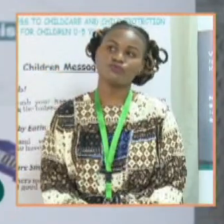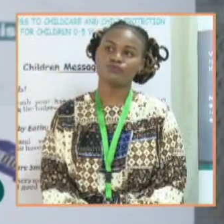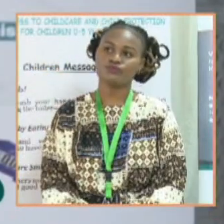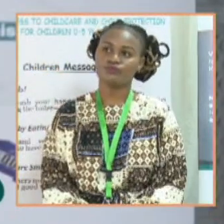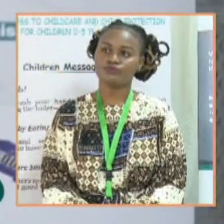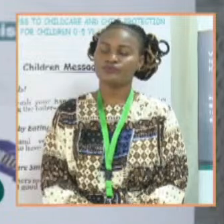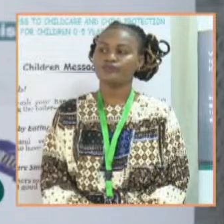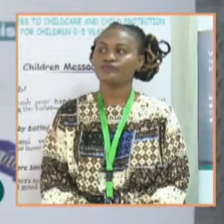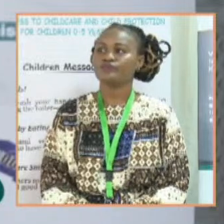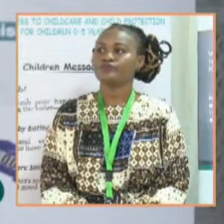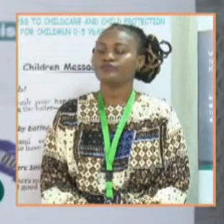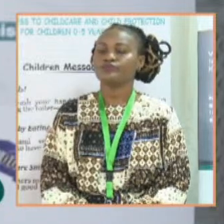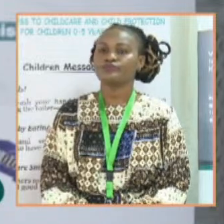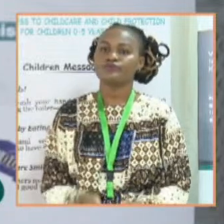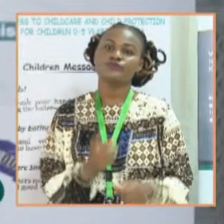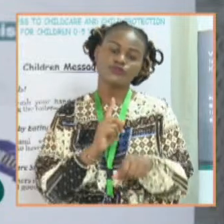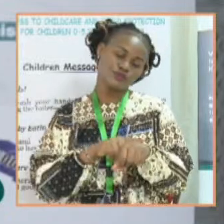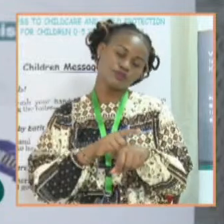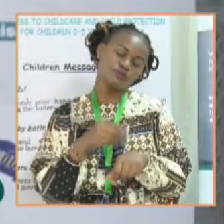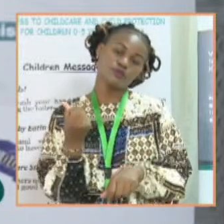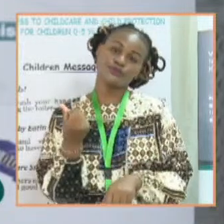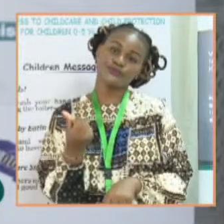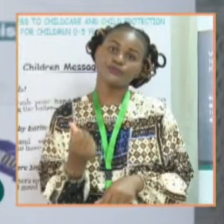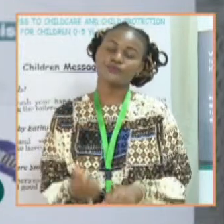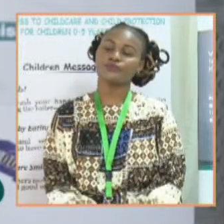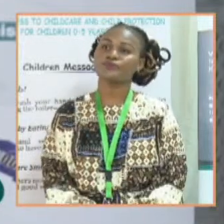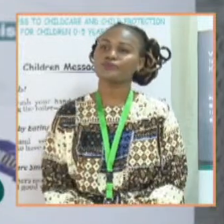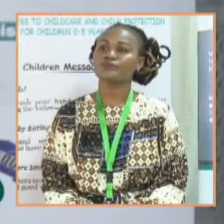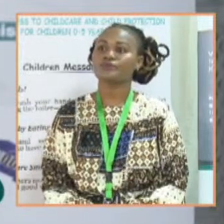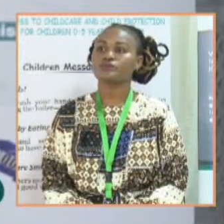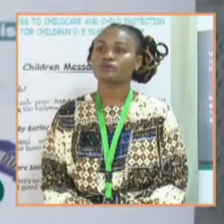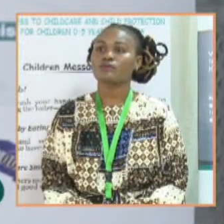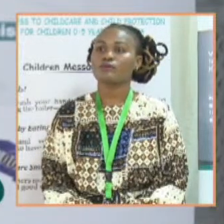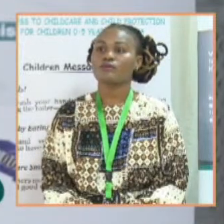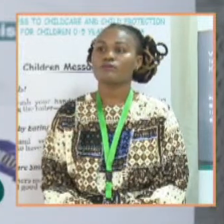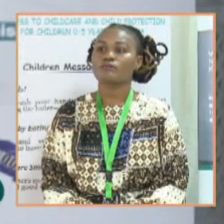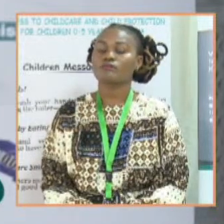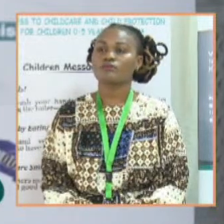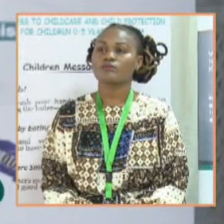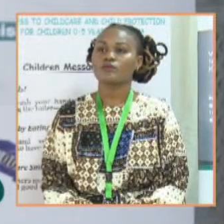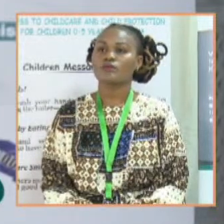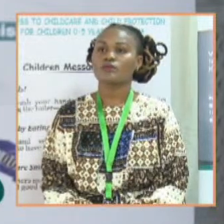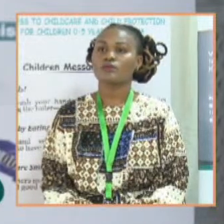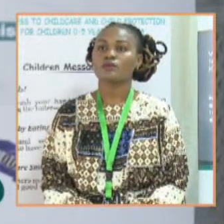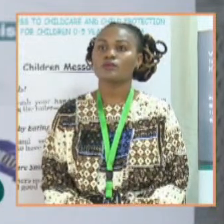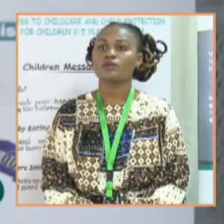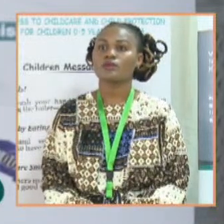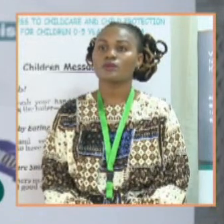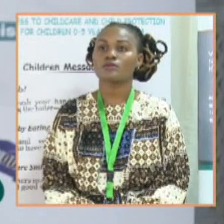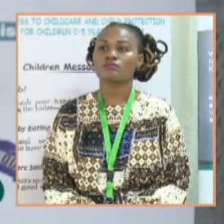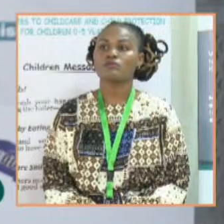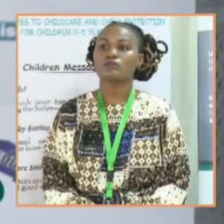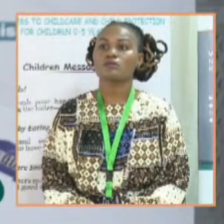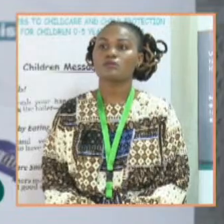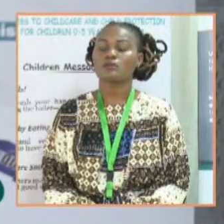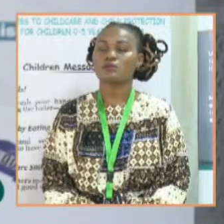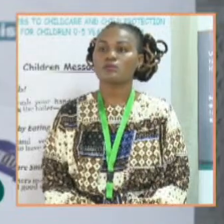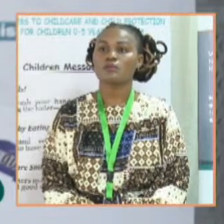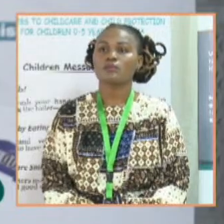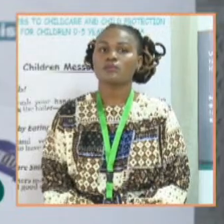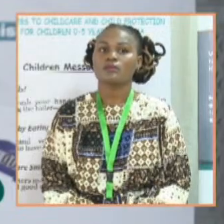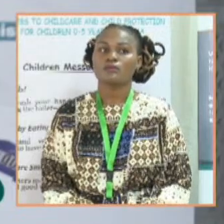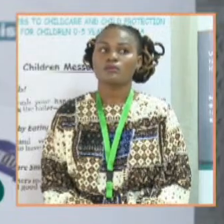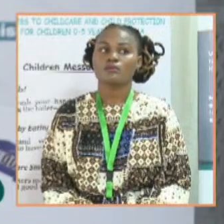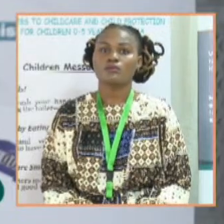would request we don't answer them because we are 1 hour, almost 1 hour ahead. We were supposed to be done by 9:30, so allow us